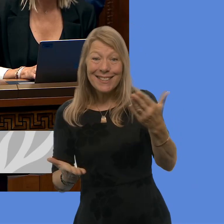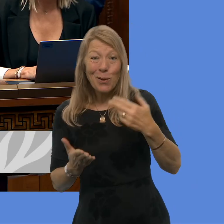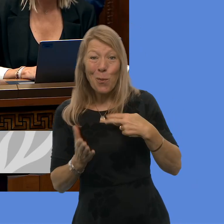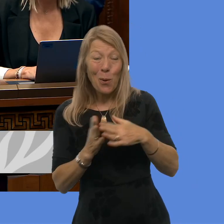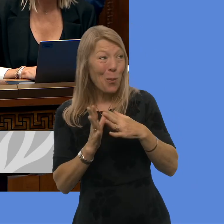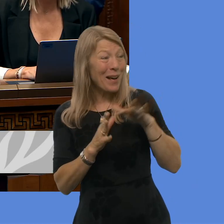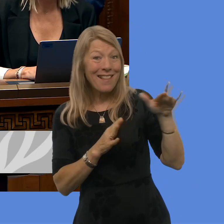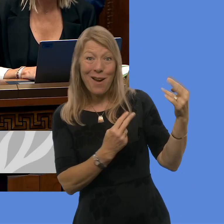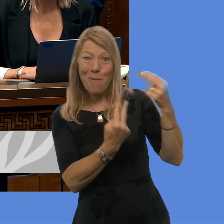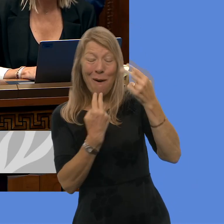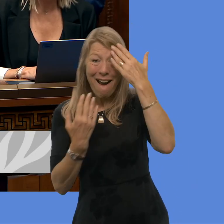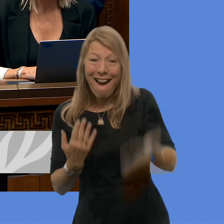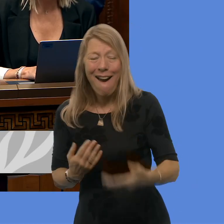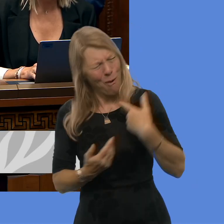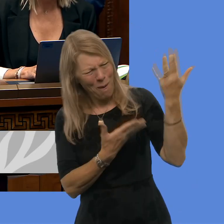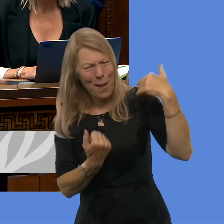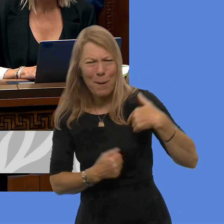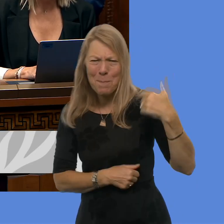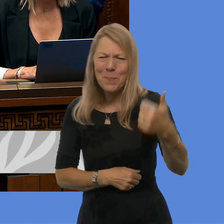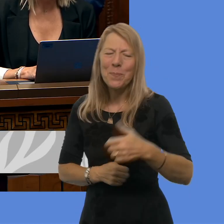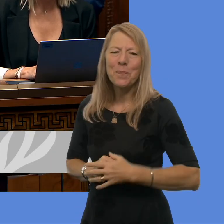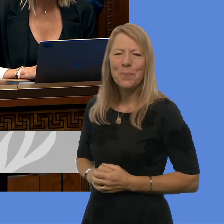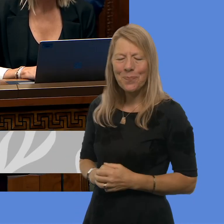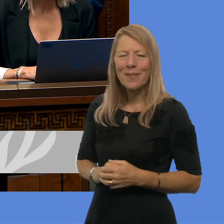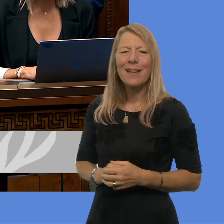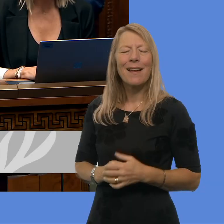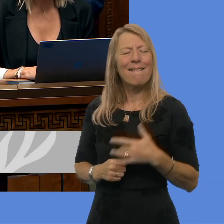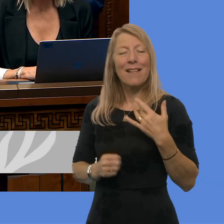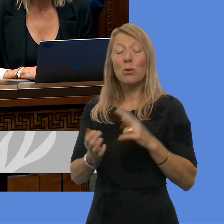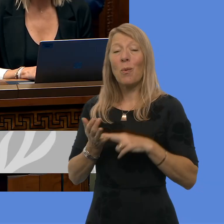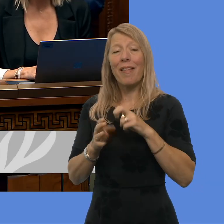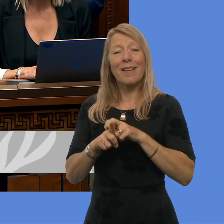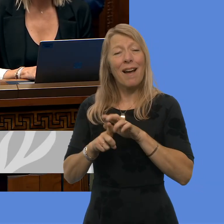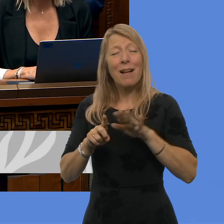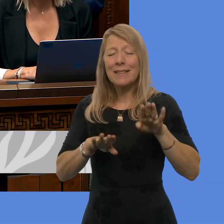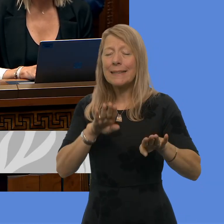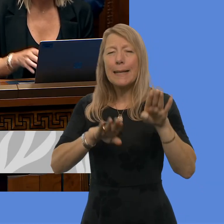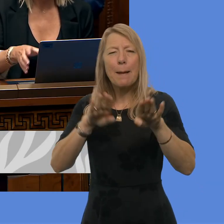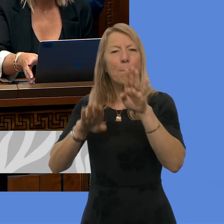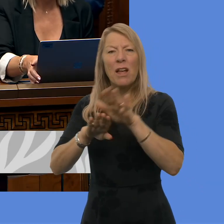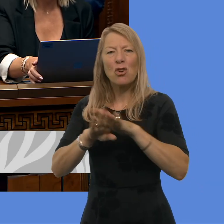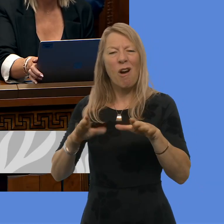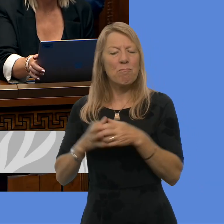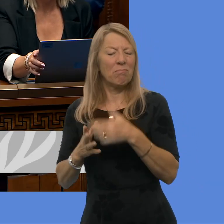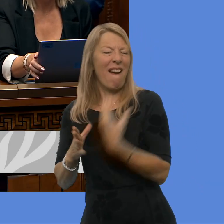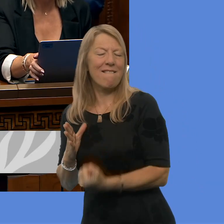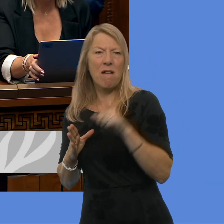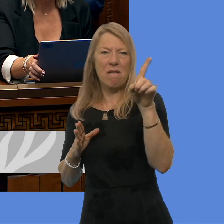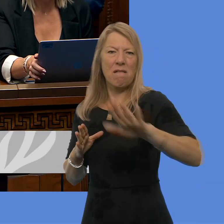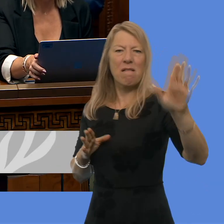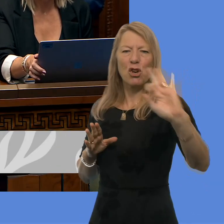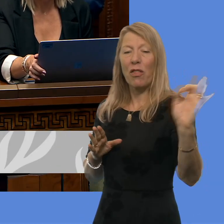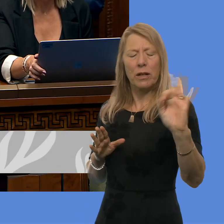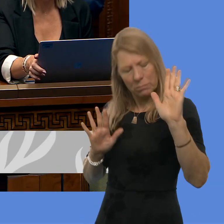welcome. I think that regional balance being put at the heart of the economic strategy here was a very